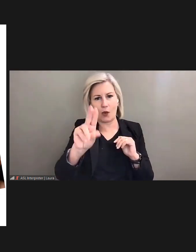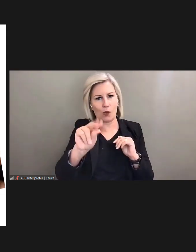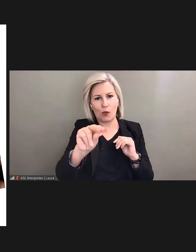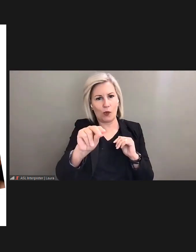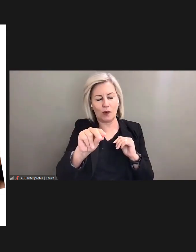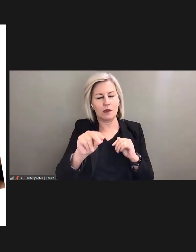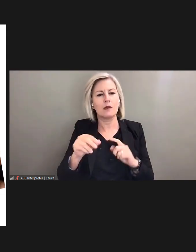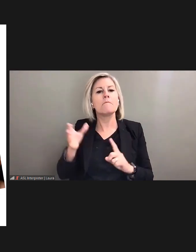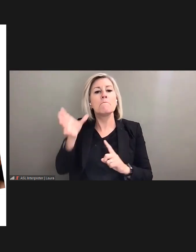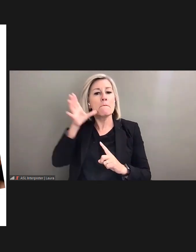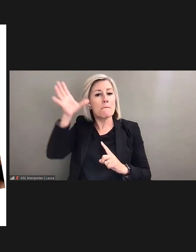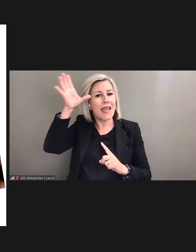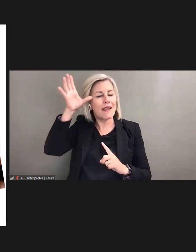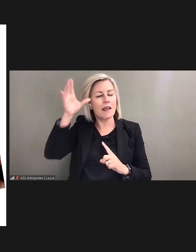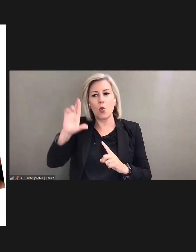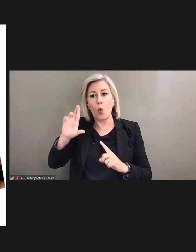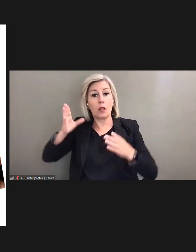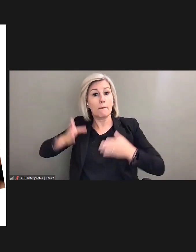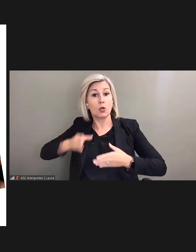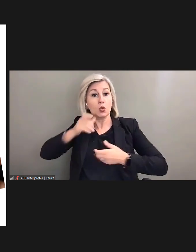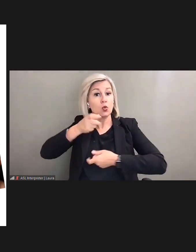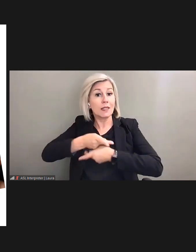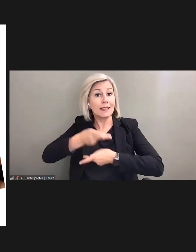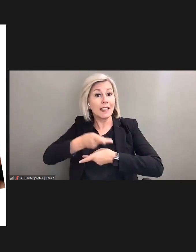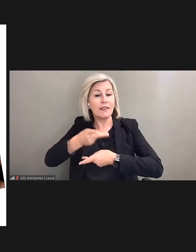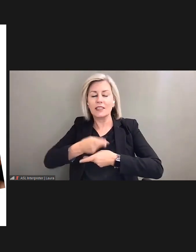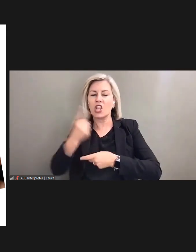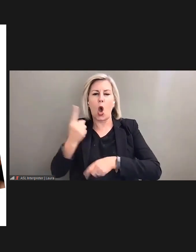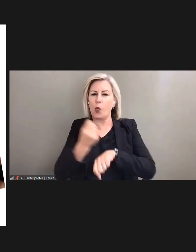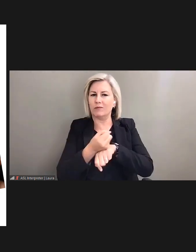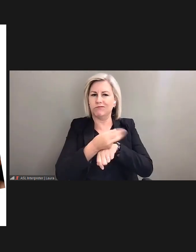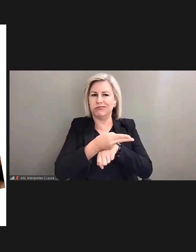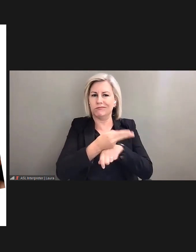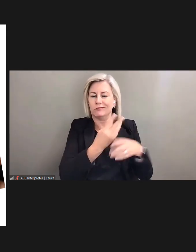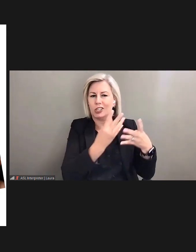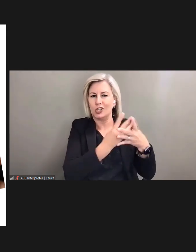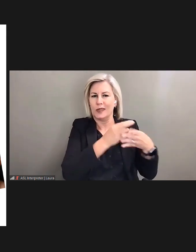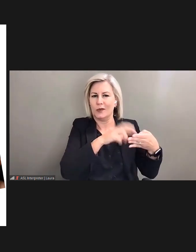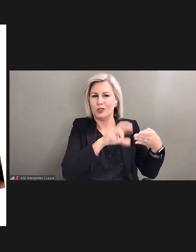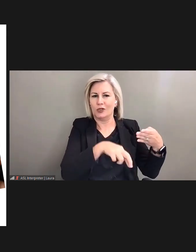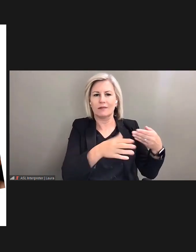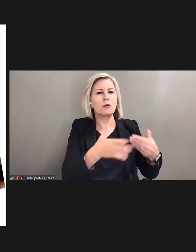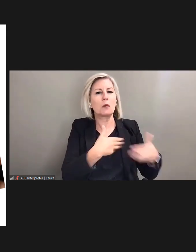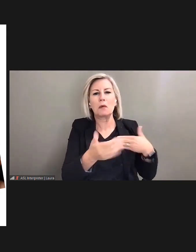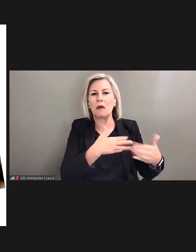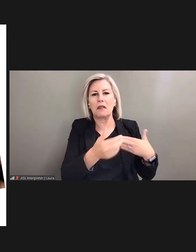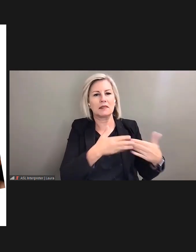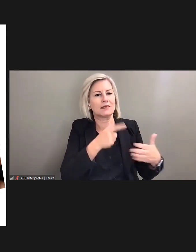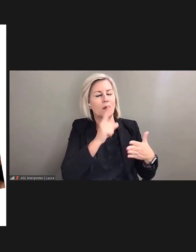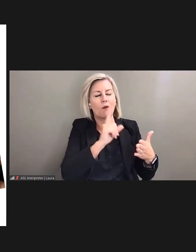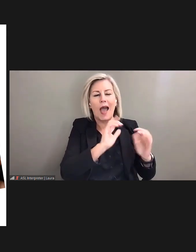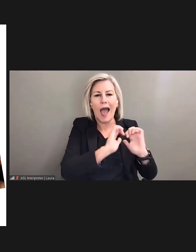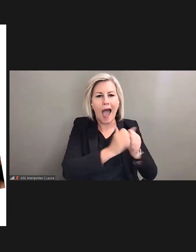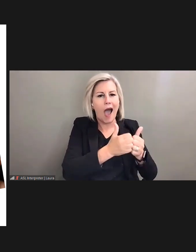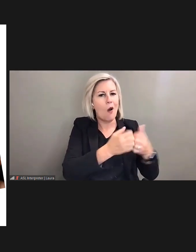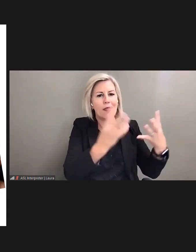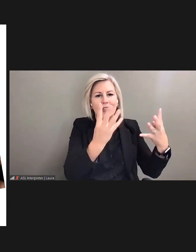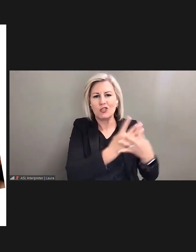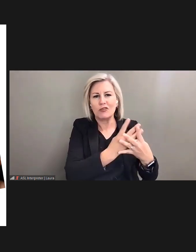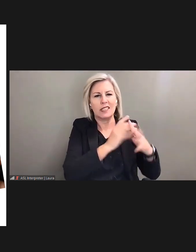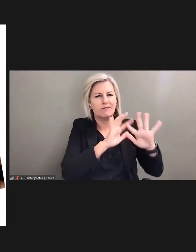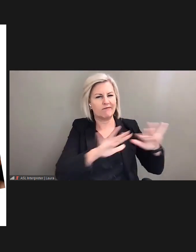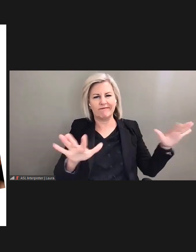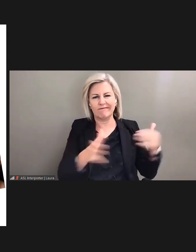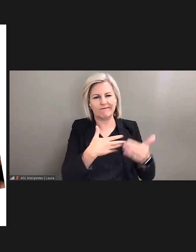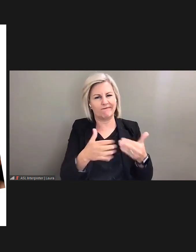caregiver concerns always overrides a passing screening result, no matter what the screening method is that was used.